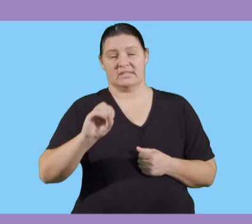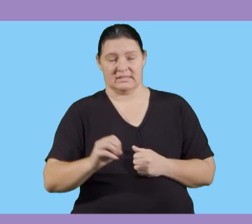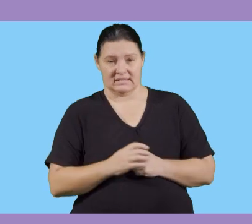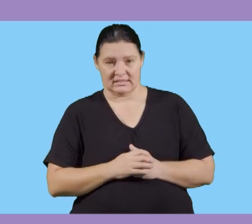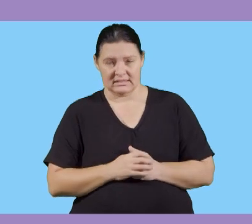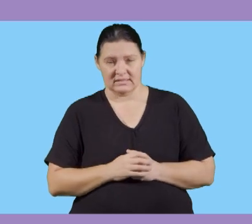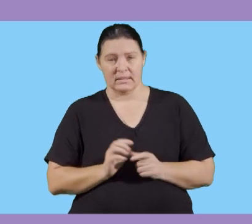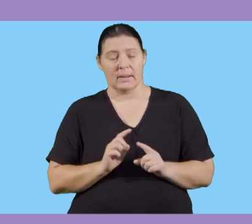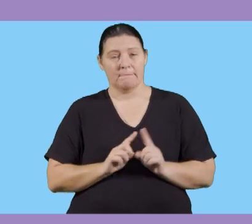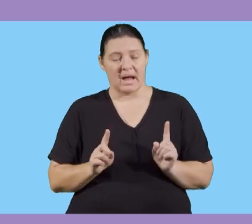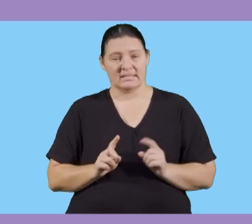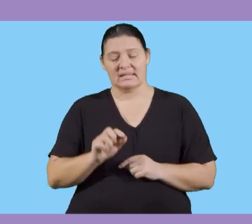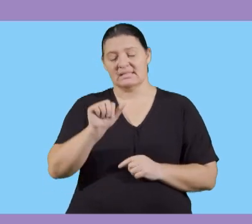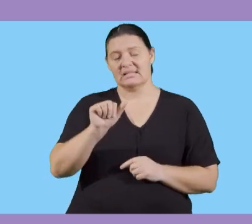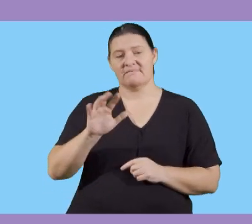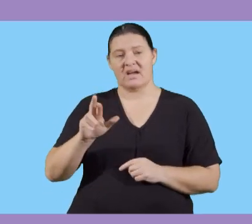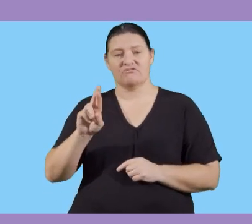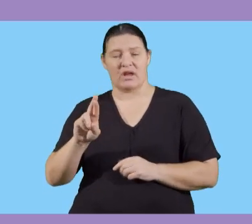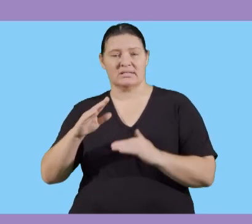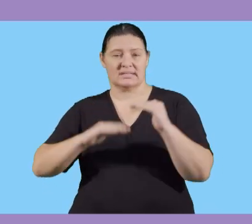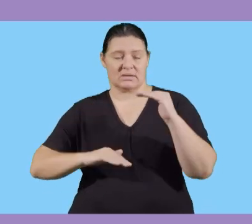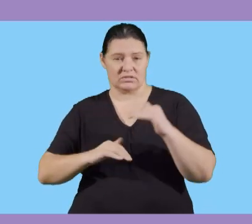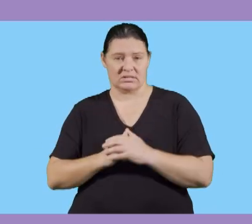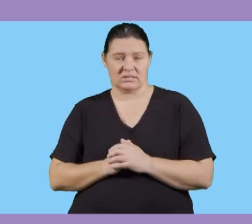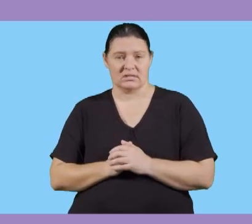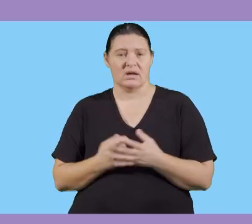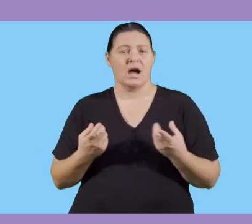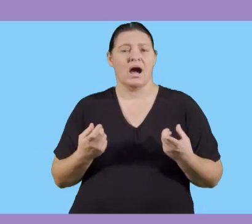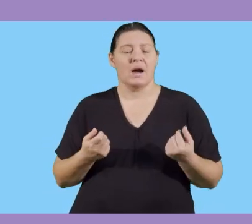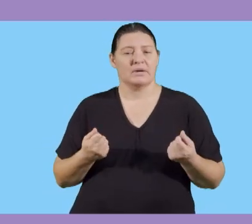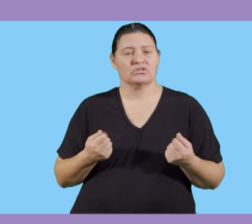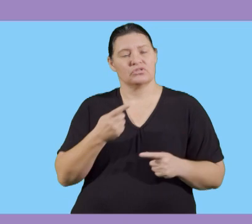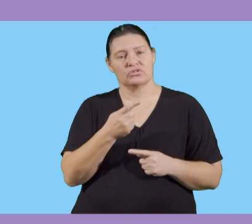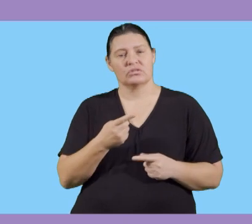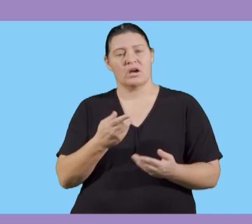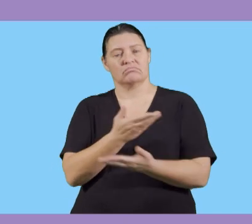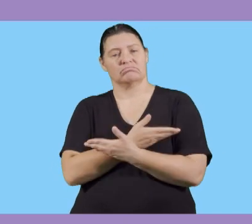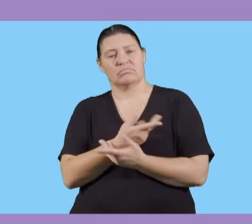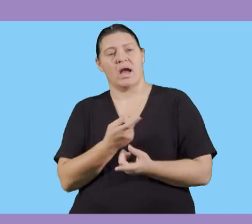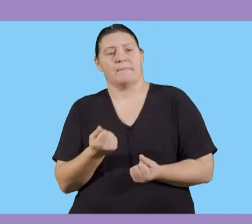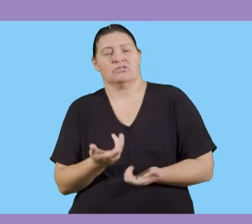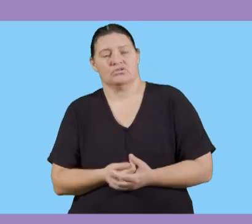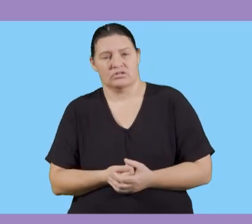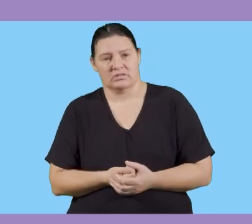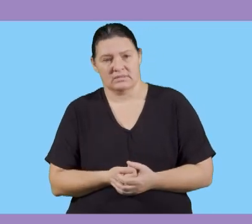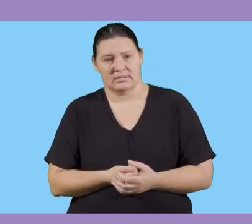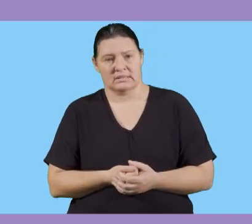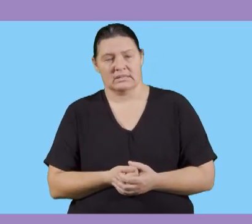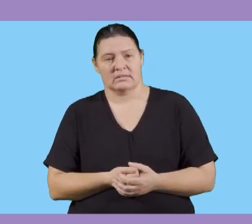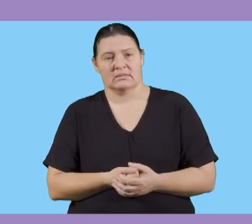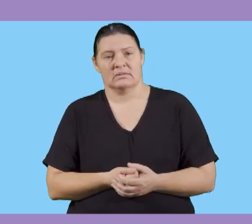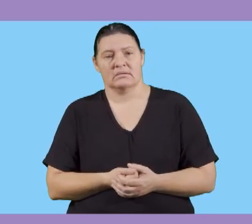150, but there is a 65 rands discount. How much will the shirt be?